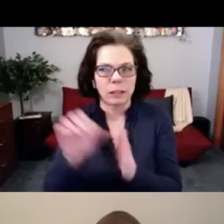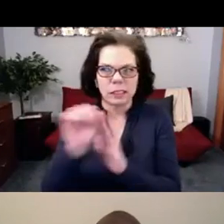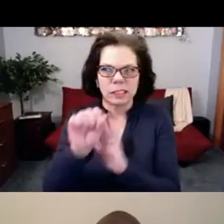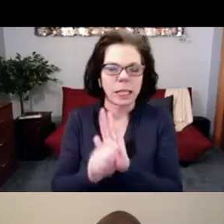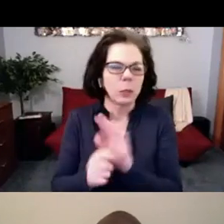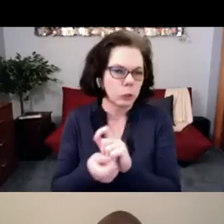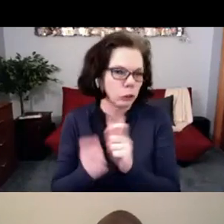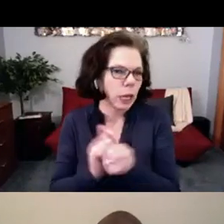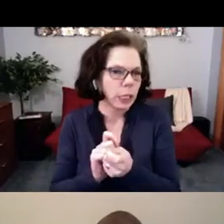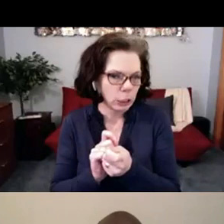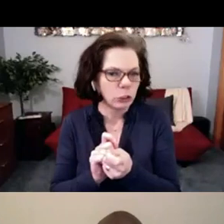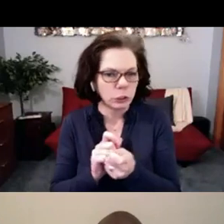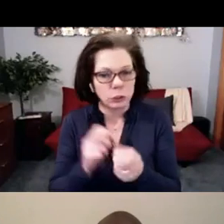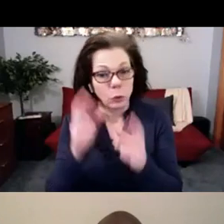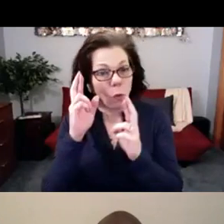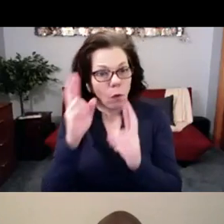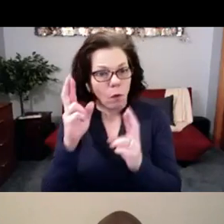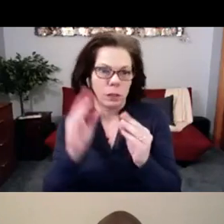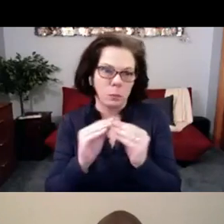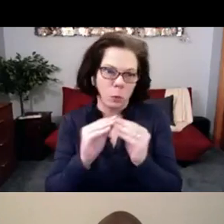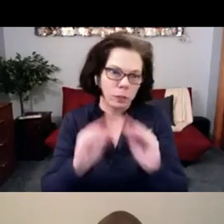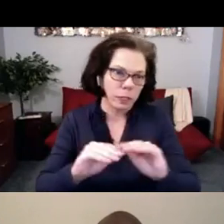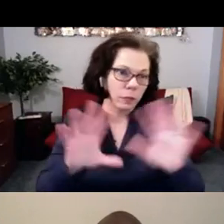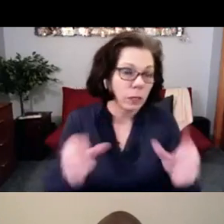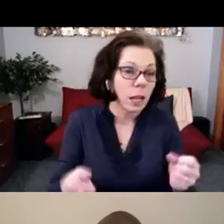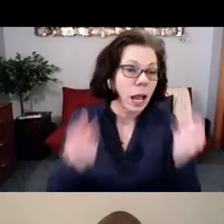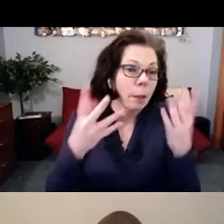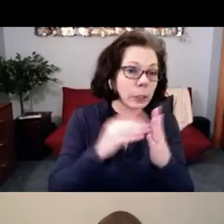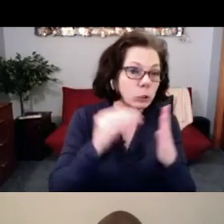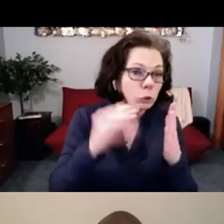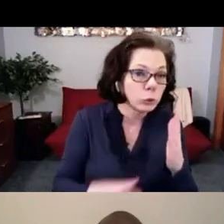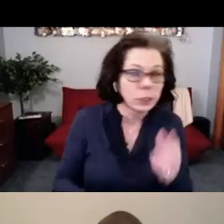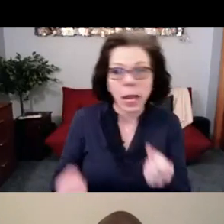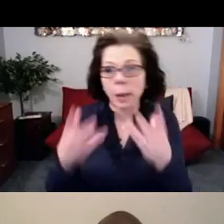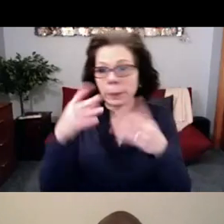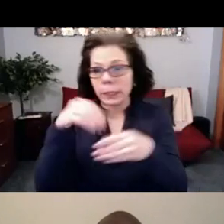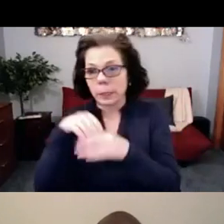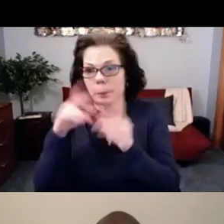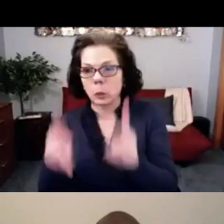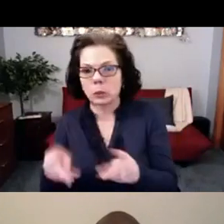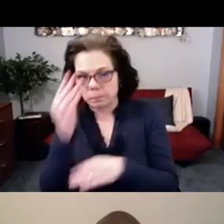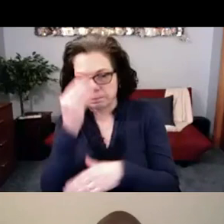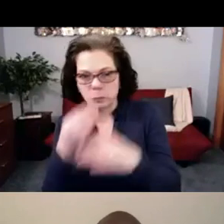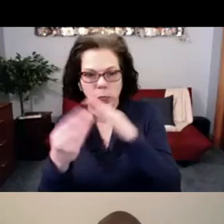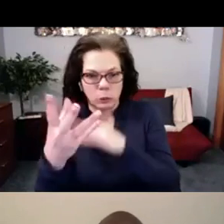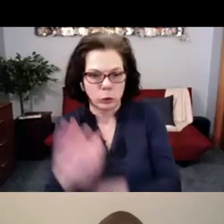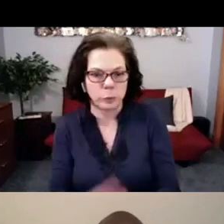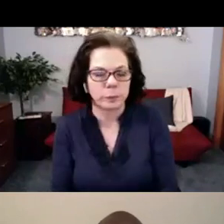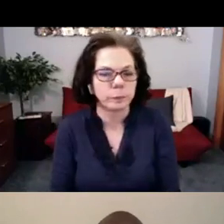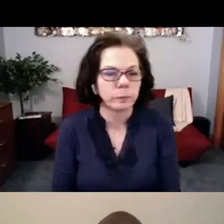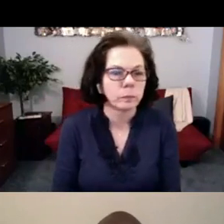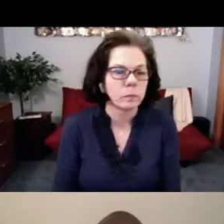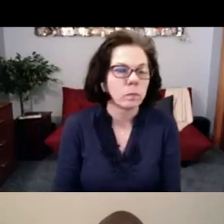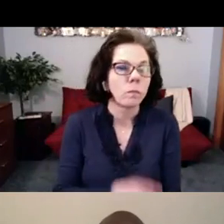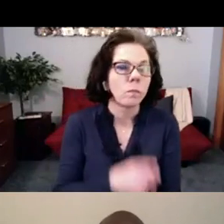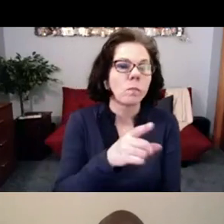greater clarity to you about how many students and how students get access to that in-person learning. We touched upon this